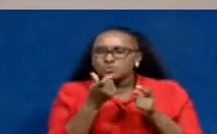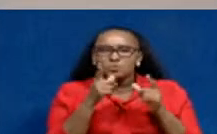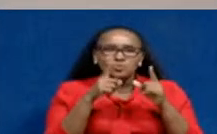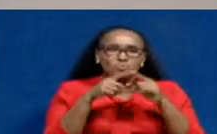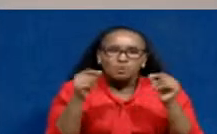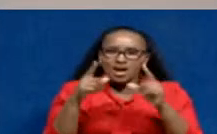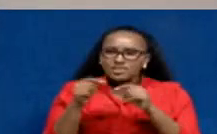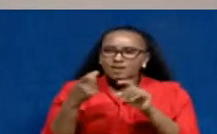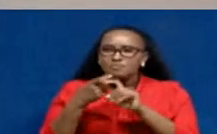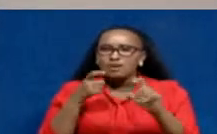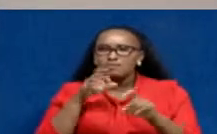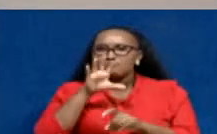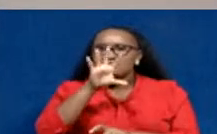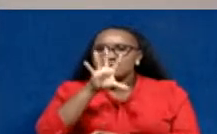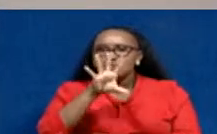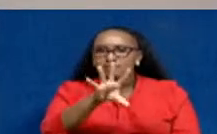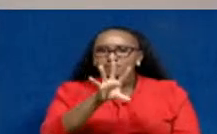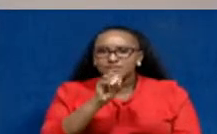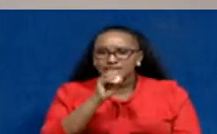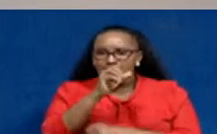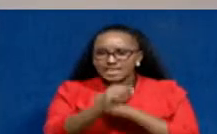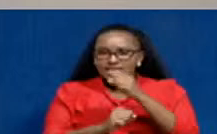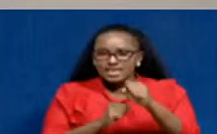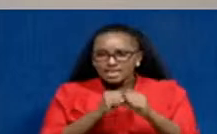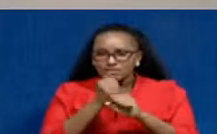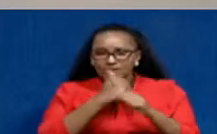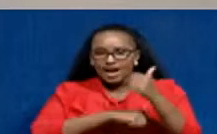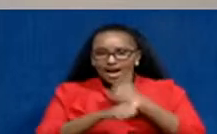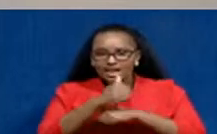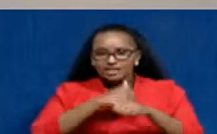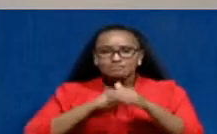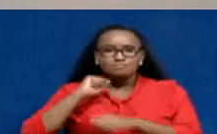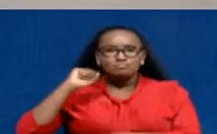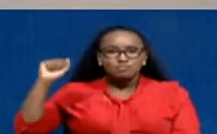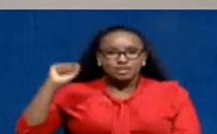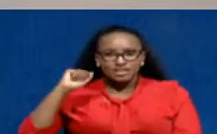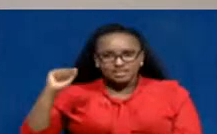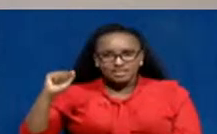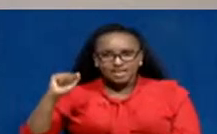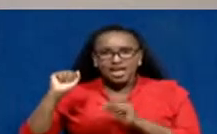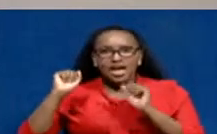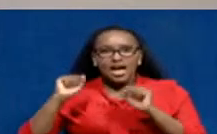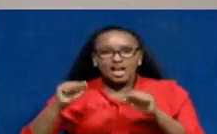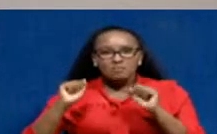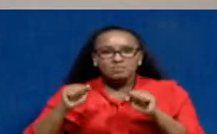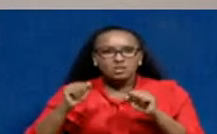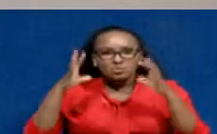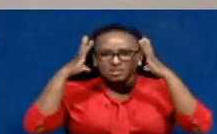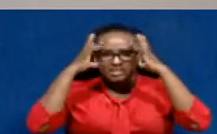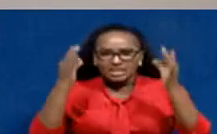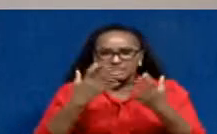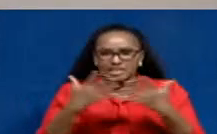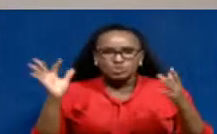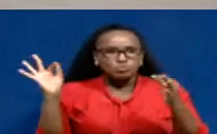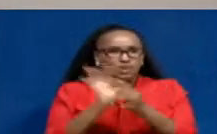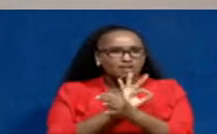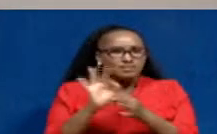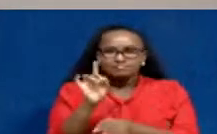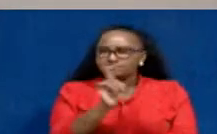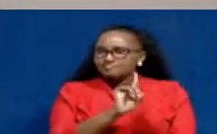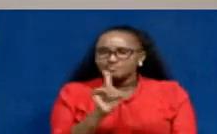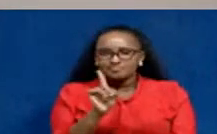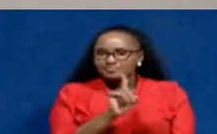From his 50 or so years of active politics, he learned not to rush into judgment and